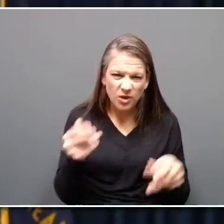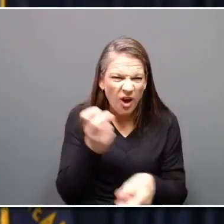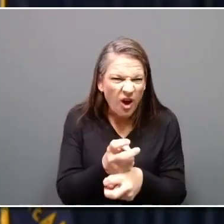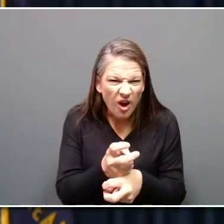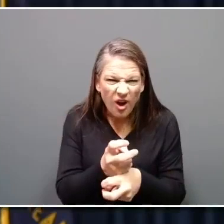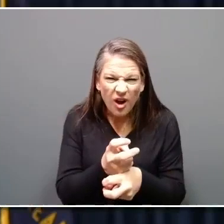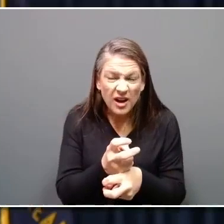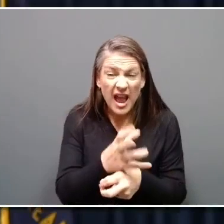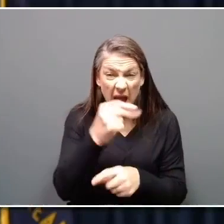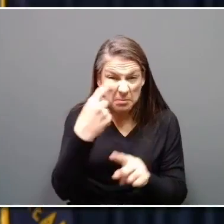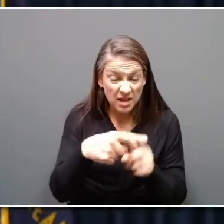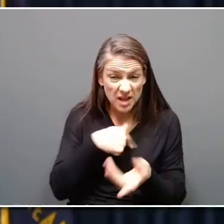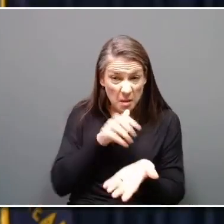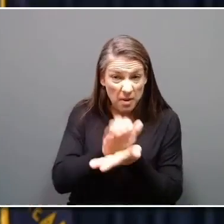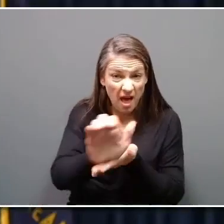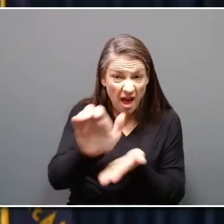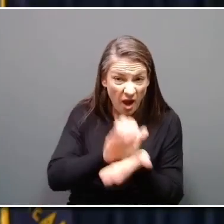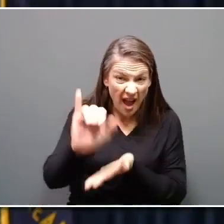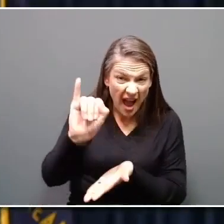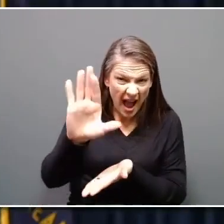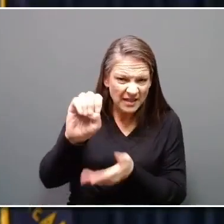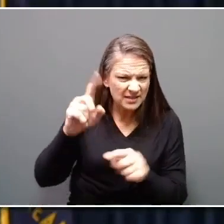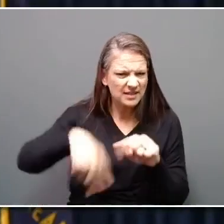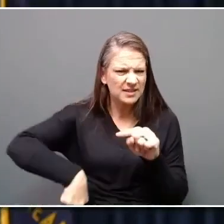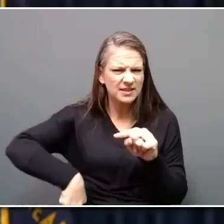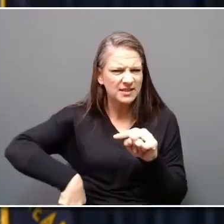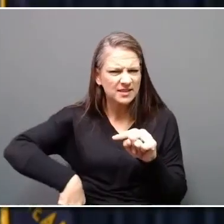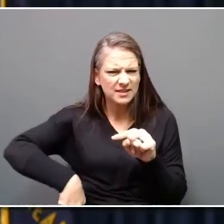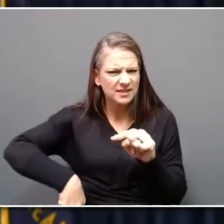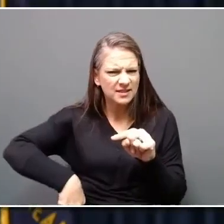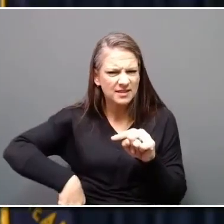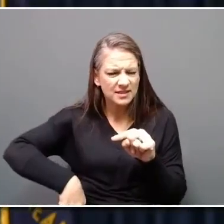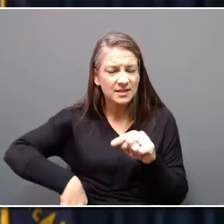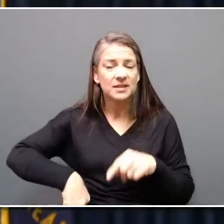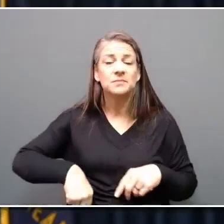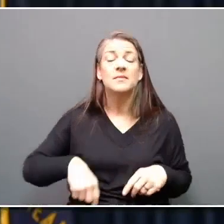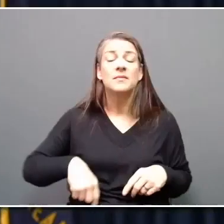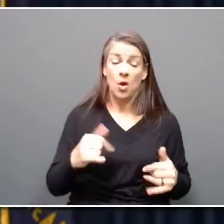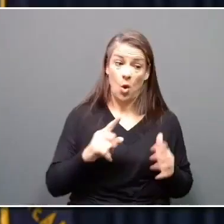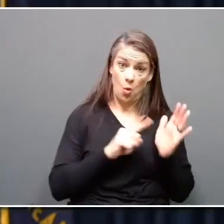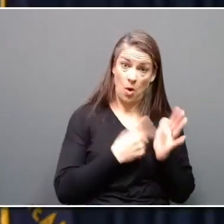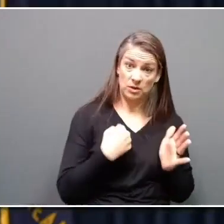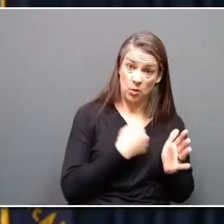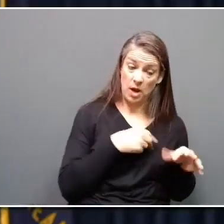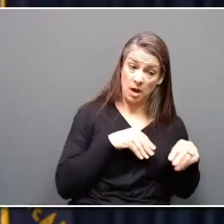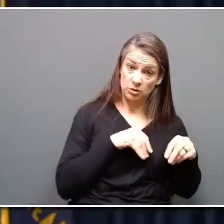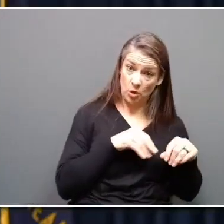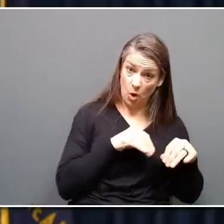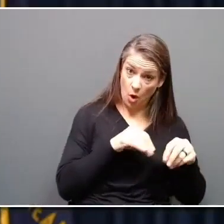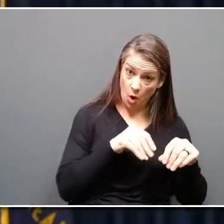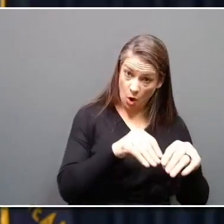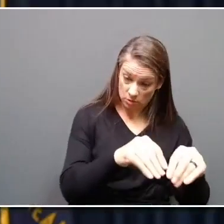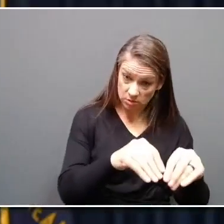a coating of salt and calcium chloride on routes that were pre-treated during our last round. We